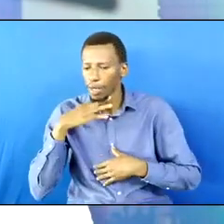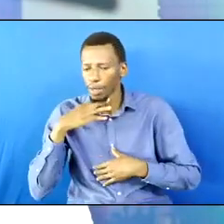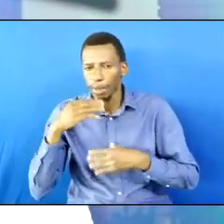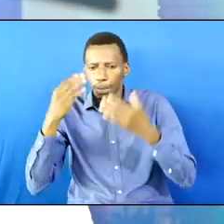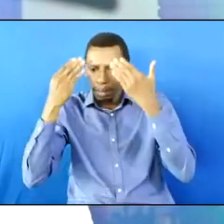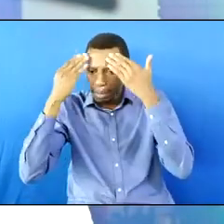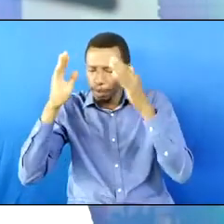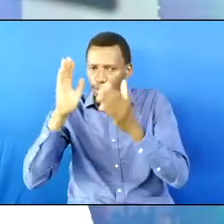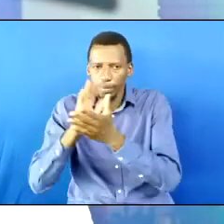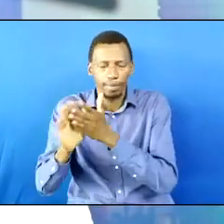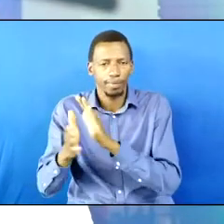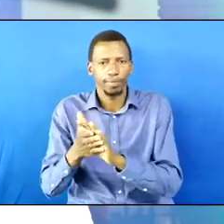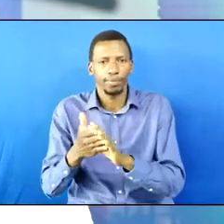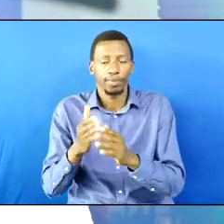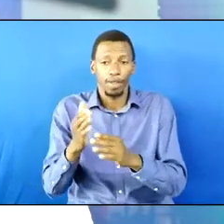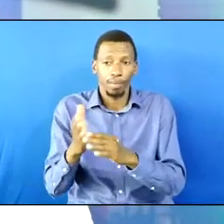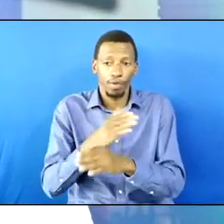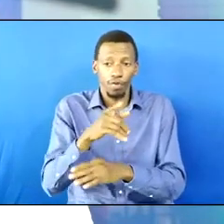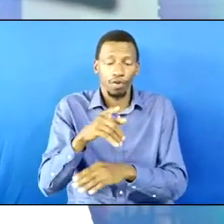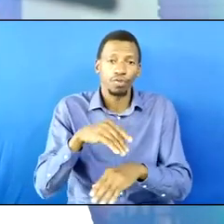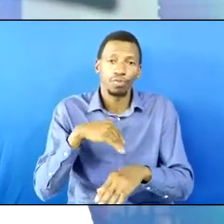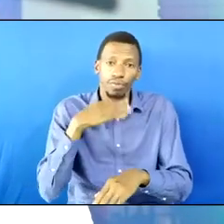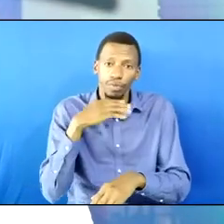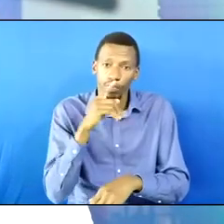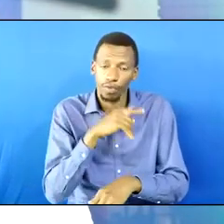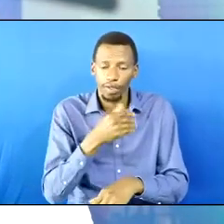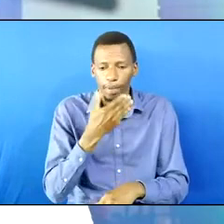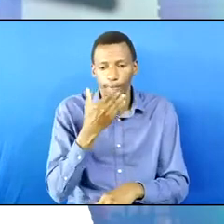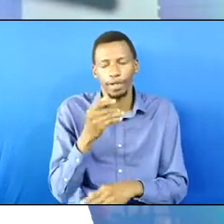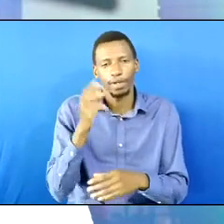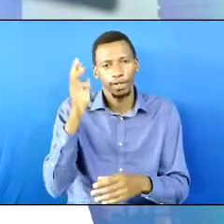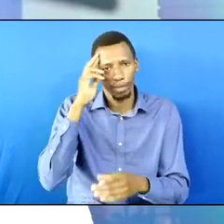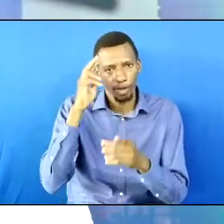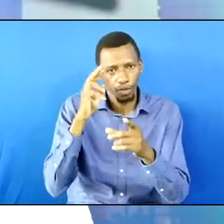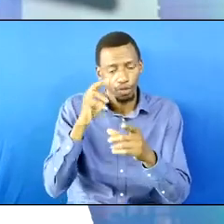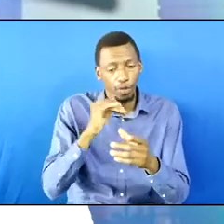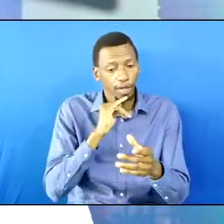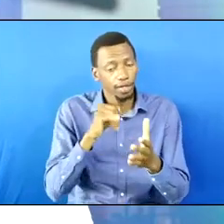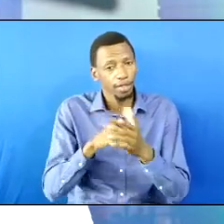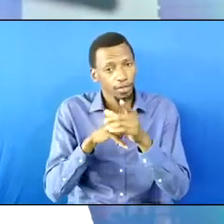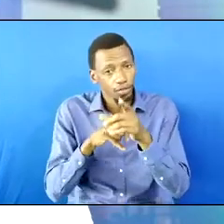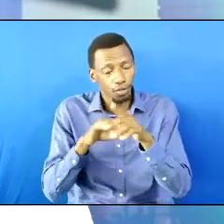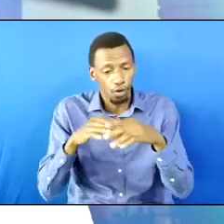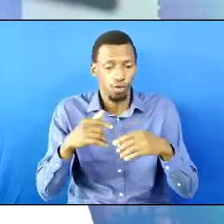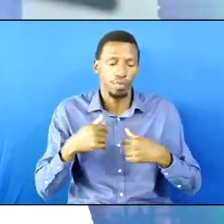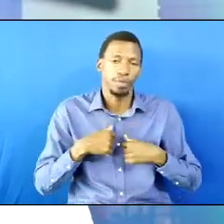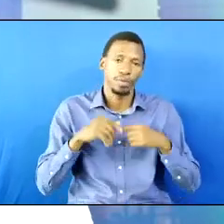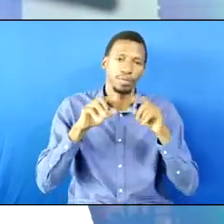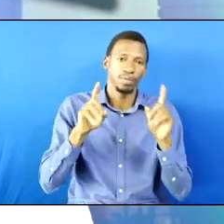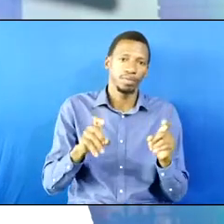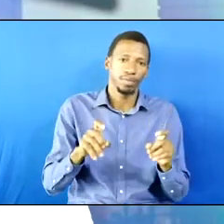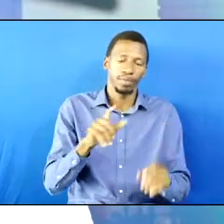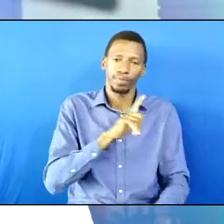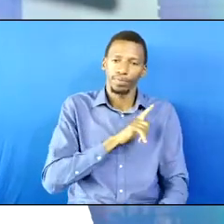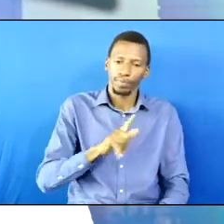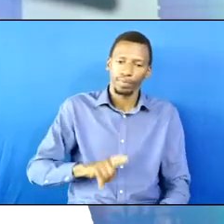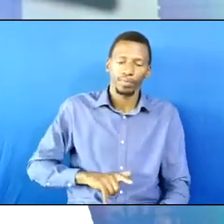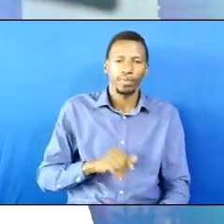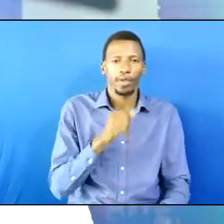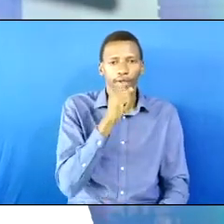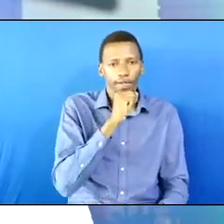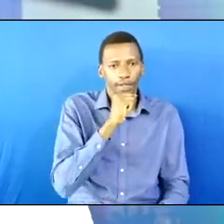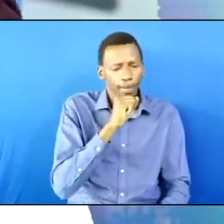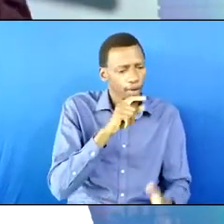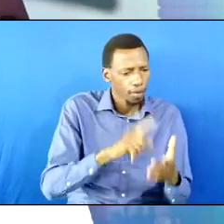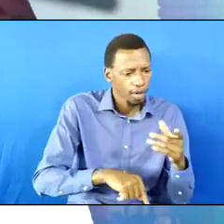to us, it's better I remind you this one, that is it you, is it me? The Lord's Supper, what is it? The Lord's